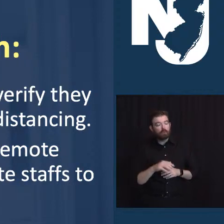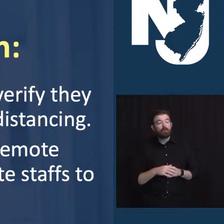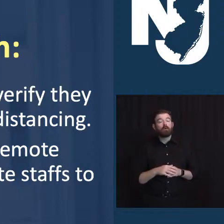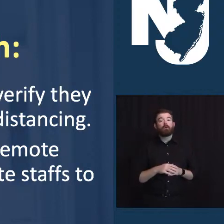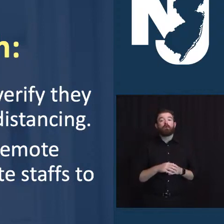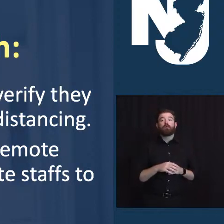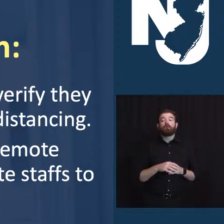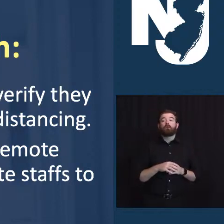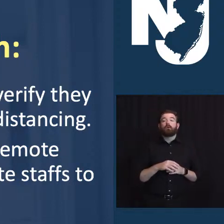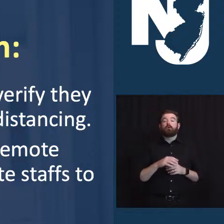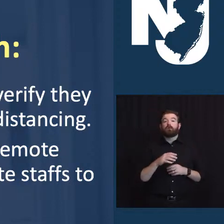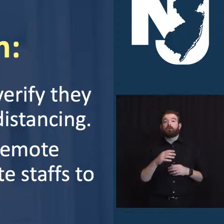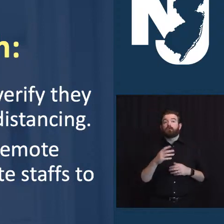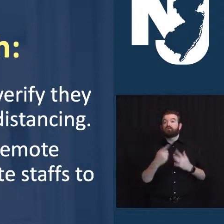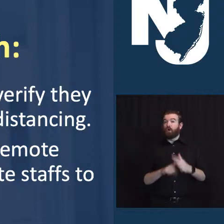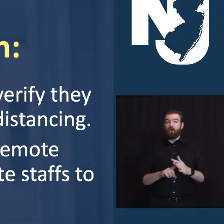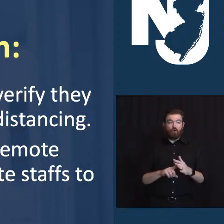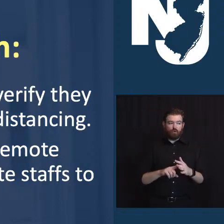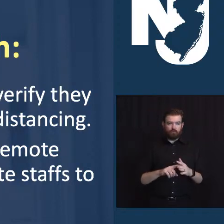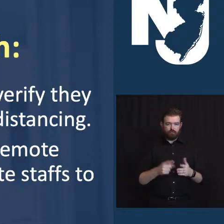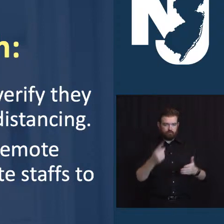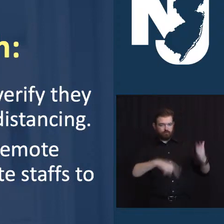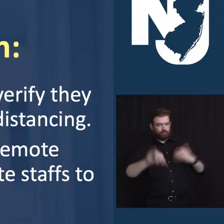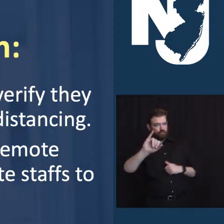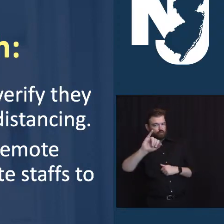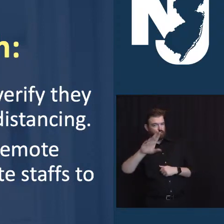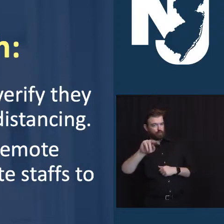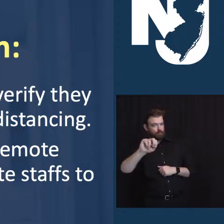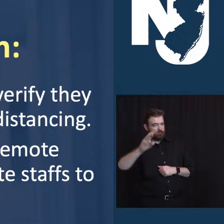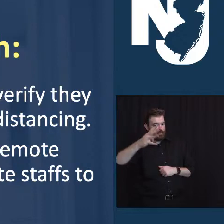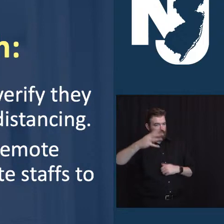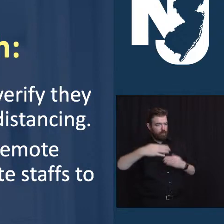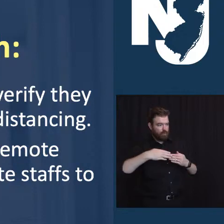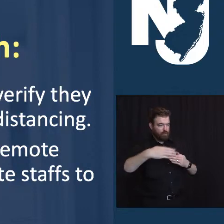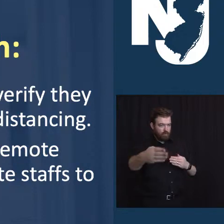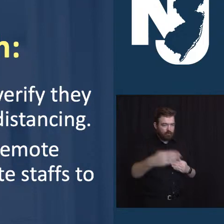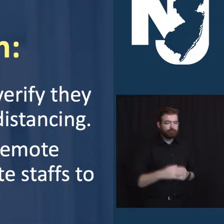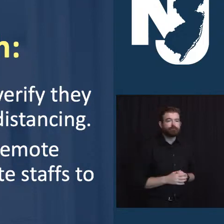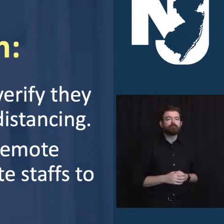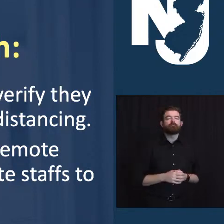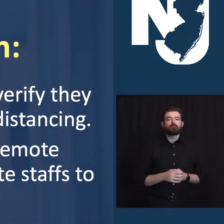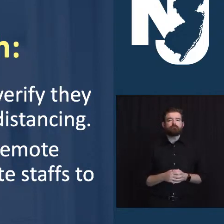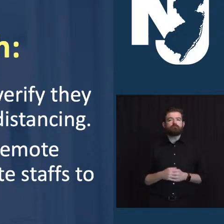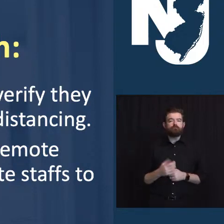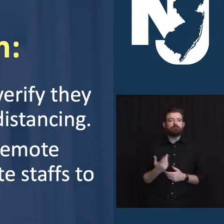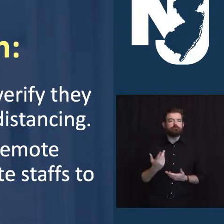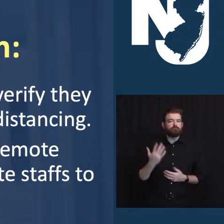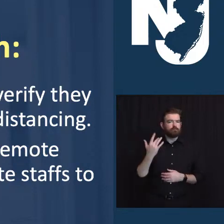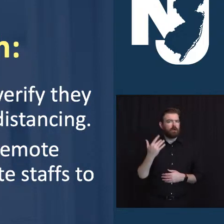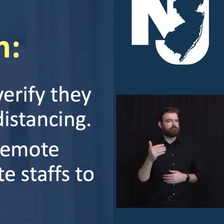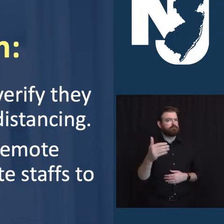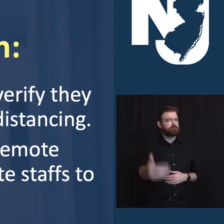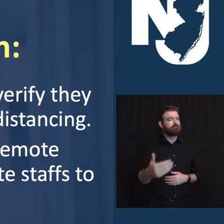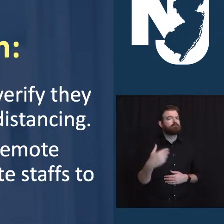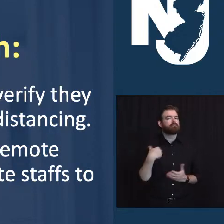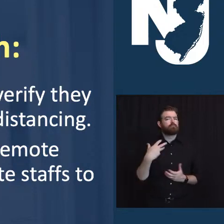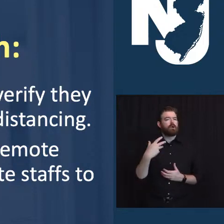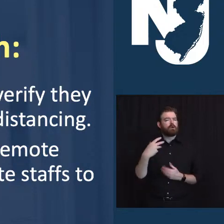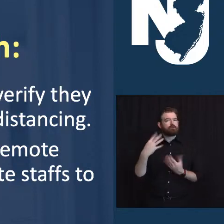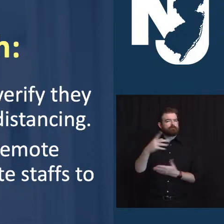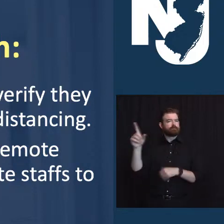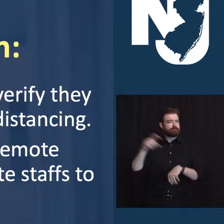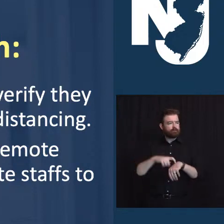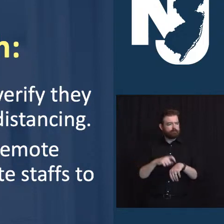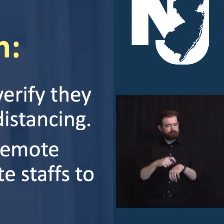have done, we want to give our businesses ample time to make the right decisions for their employees and workplaces.